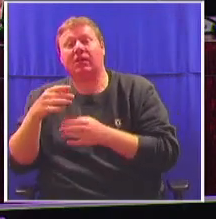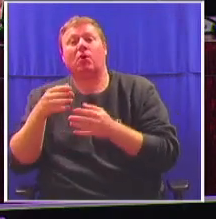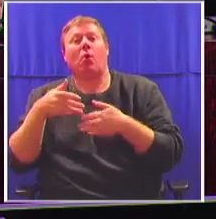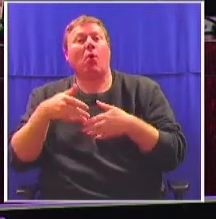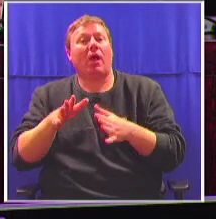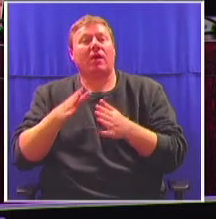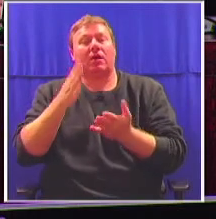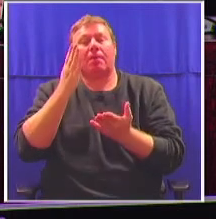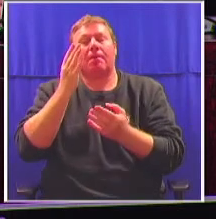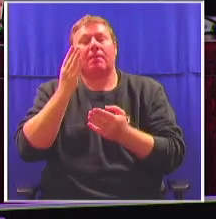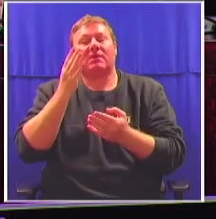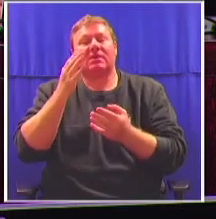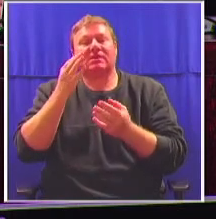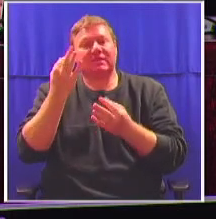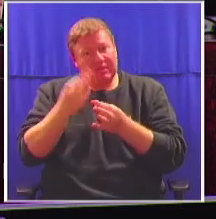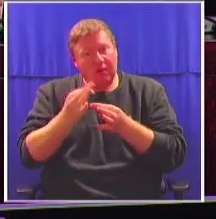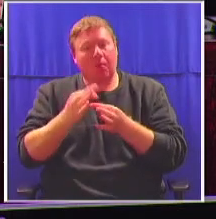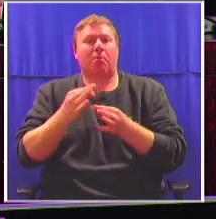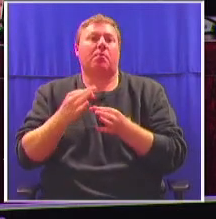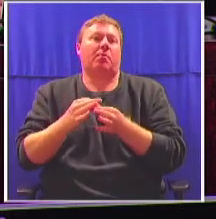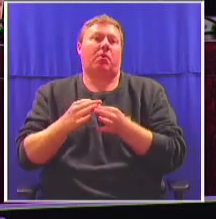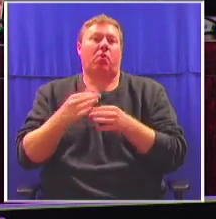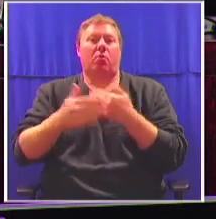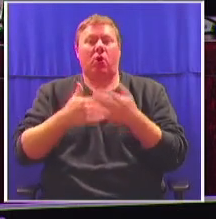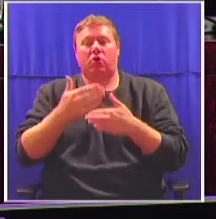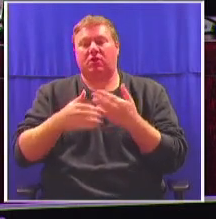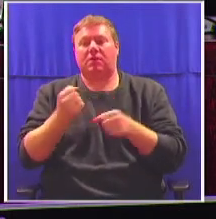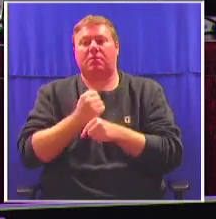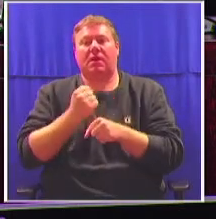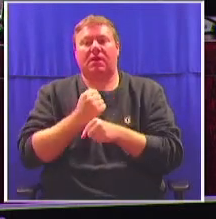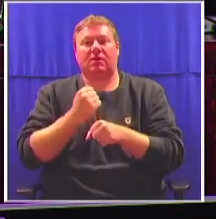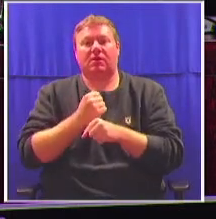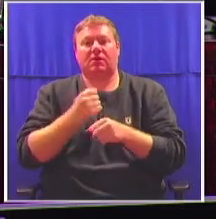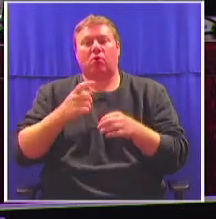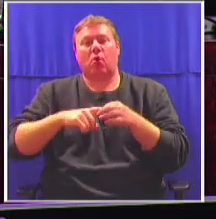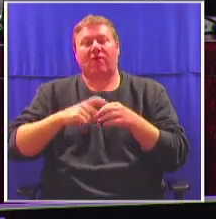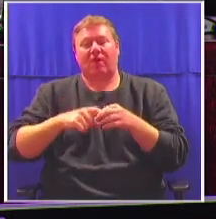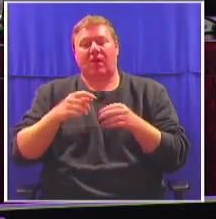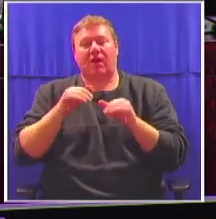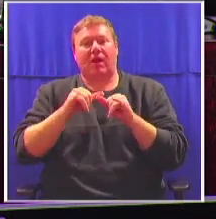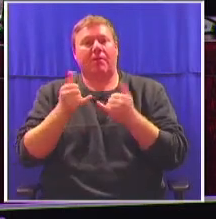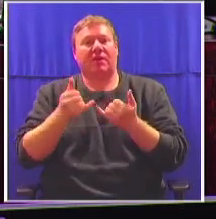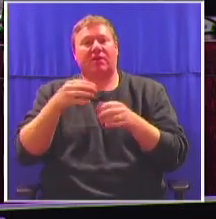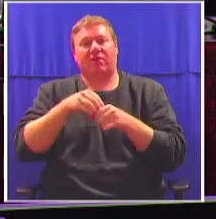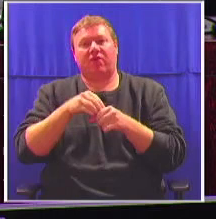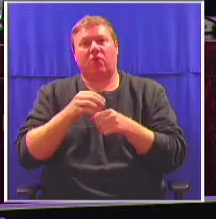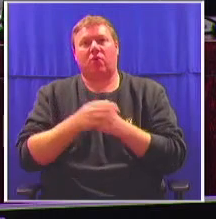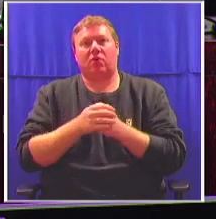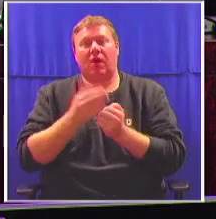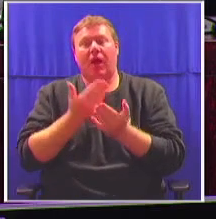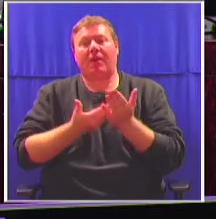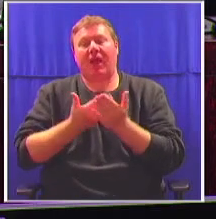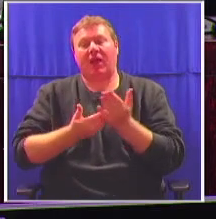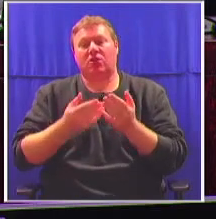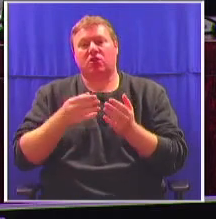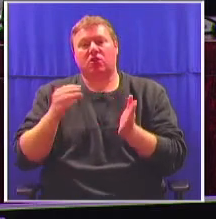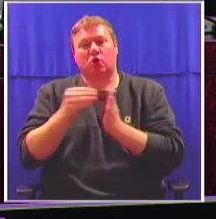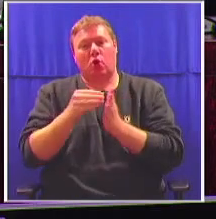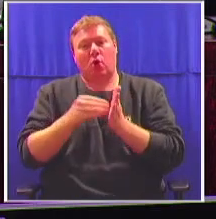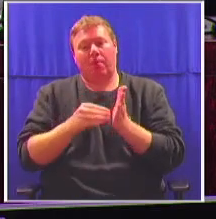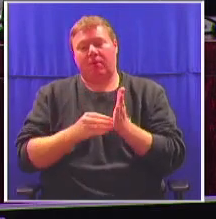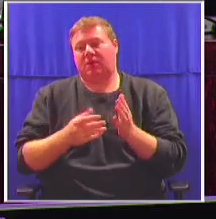process for qualifying companies and streamlining application requirements.